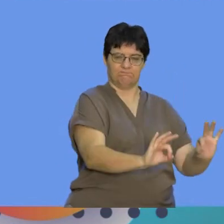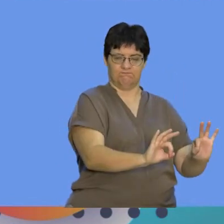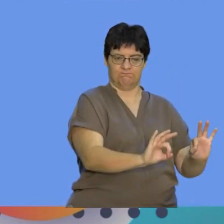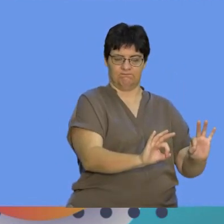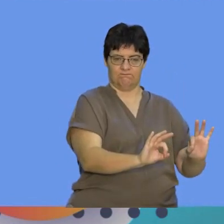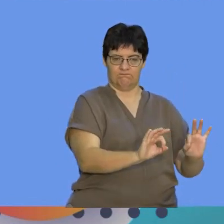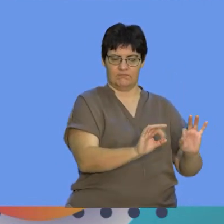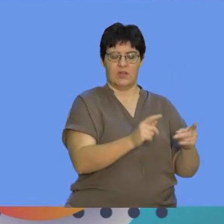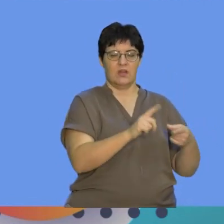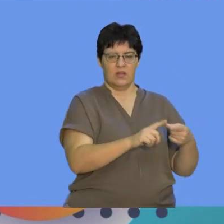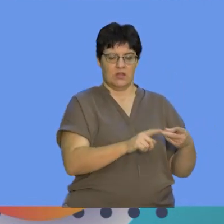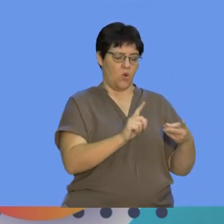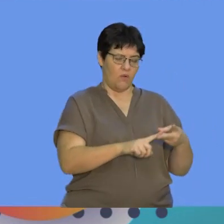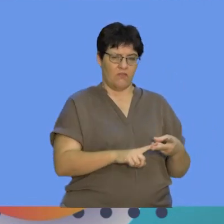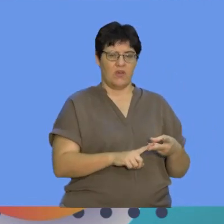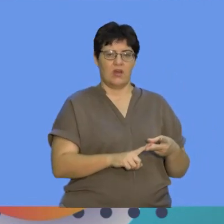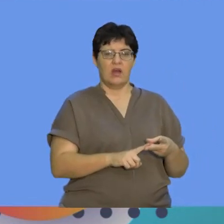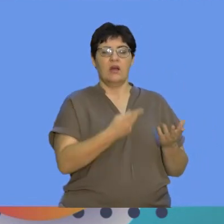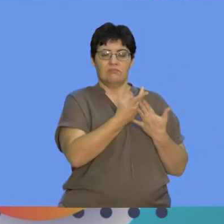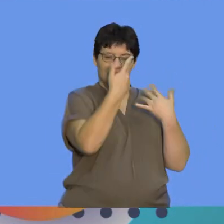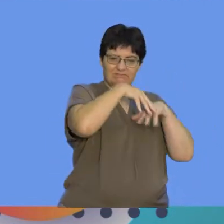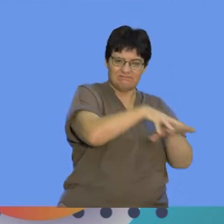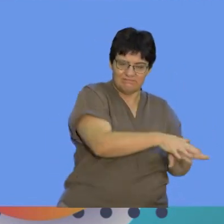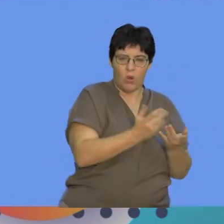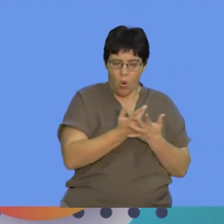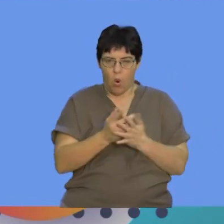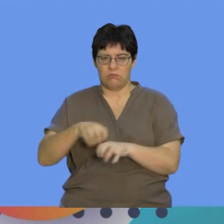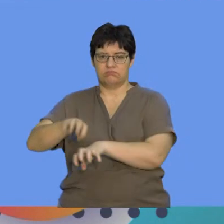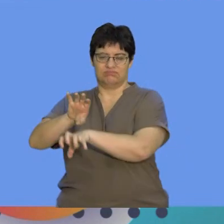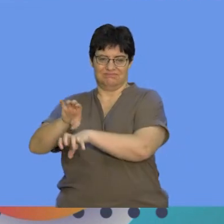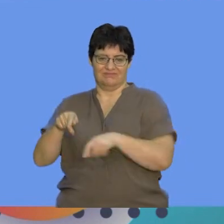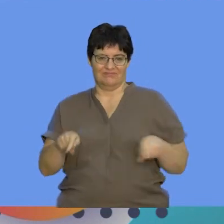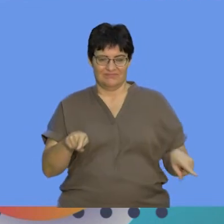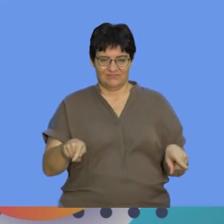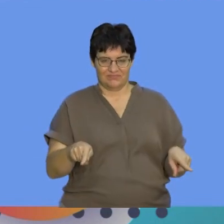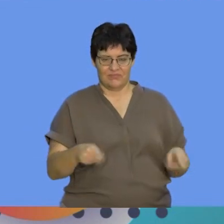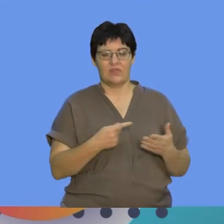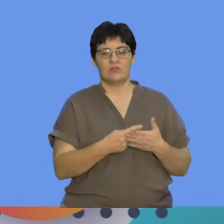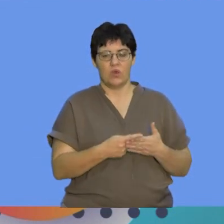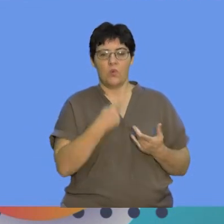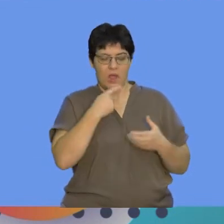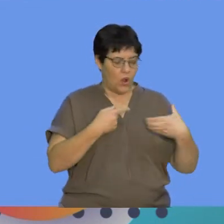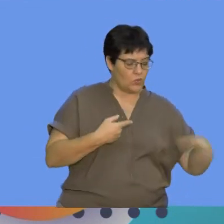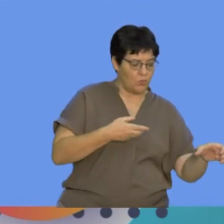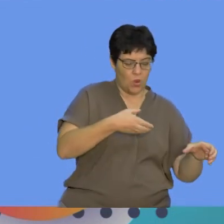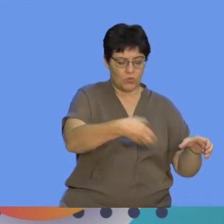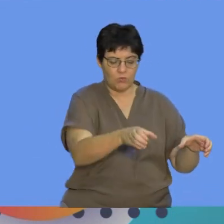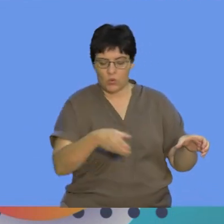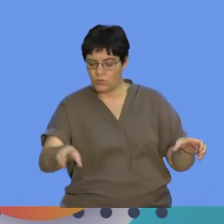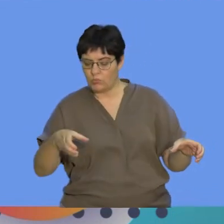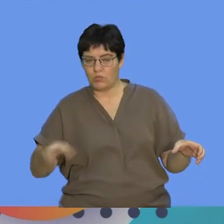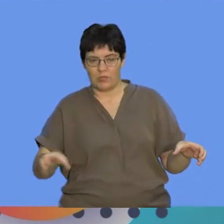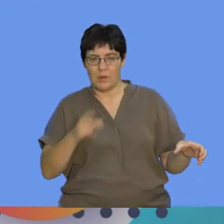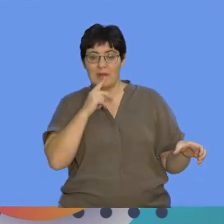well as, heterogeneous. So classification, in other words, we can say we are categorizing different forms of